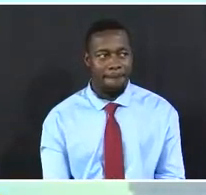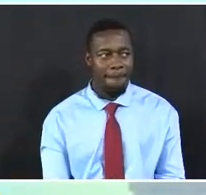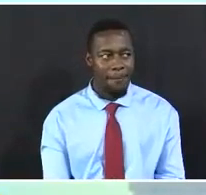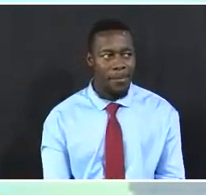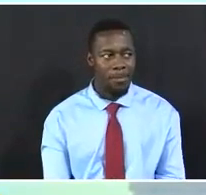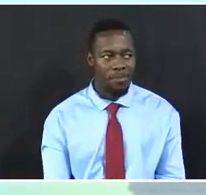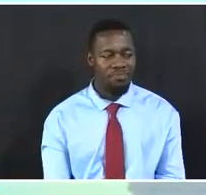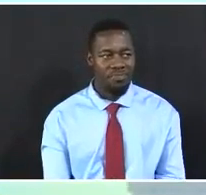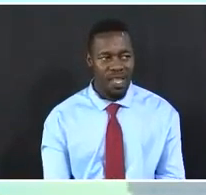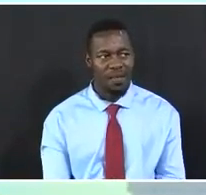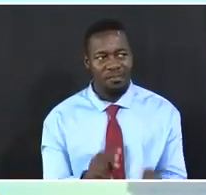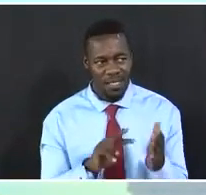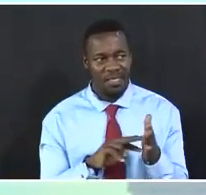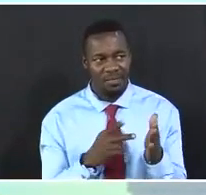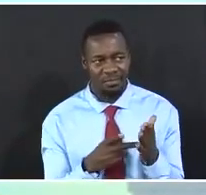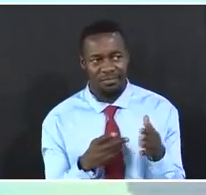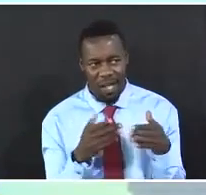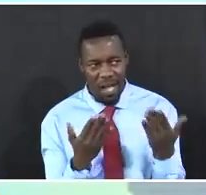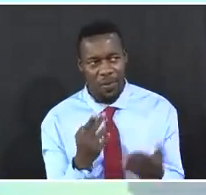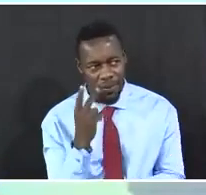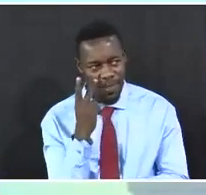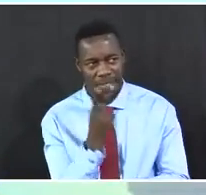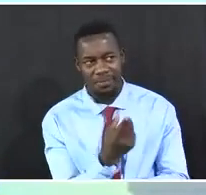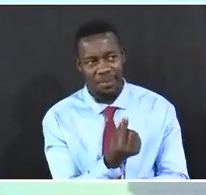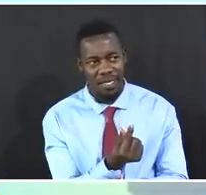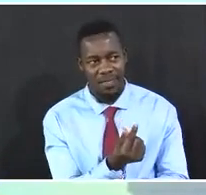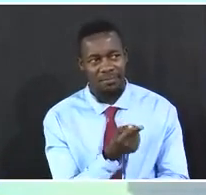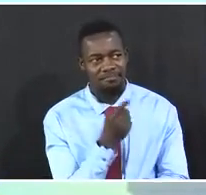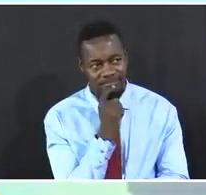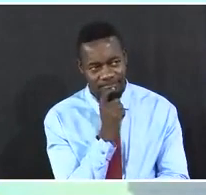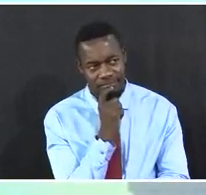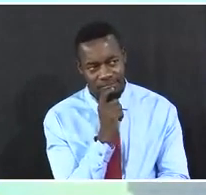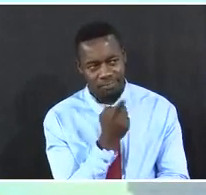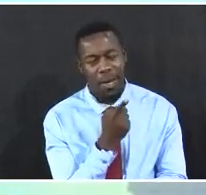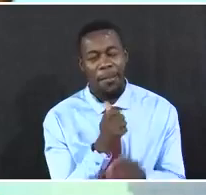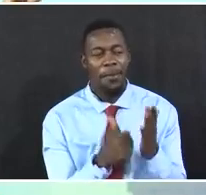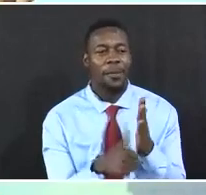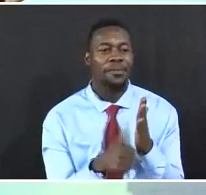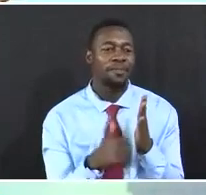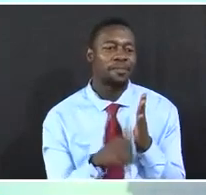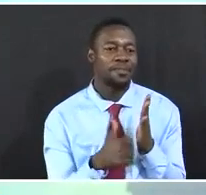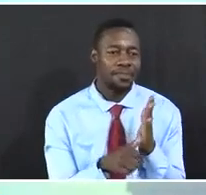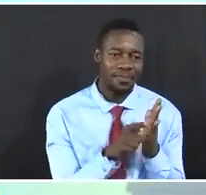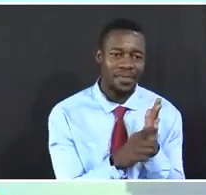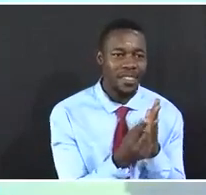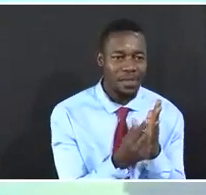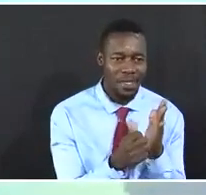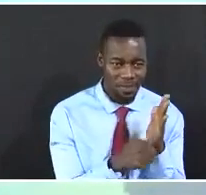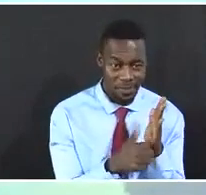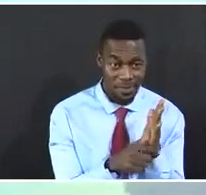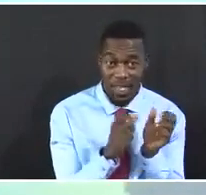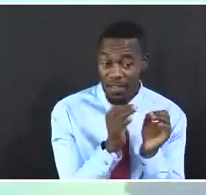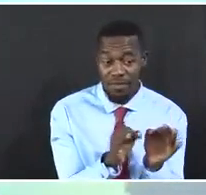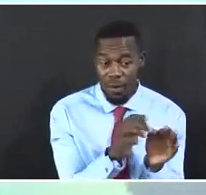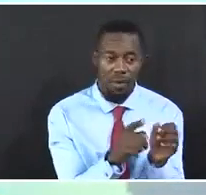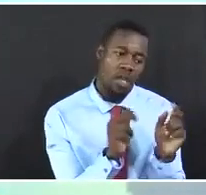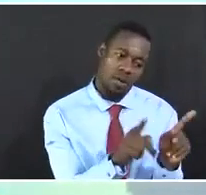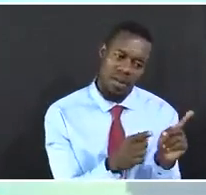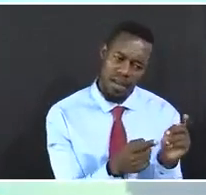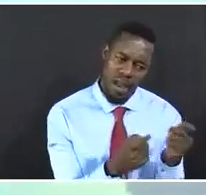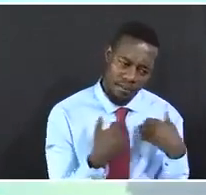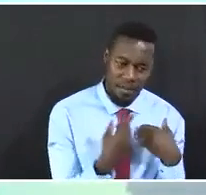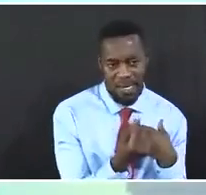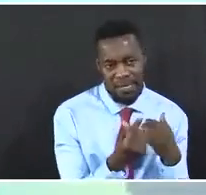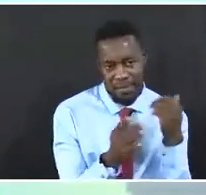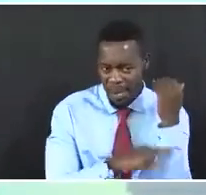So it's how you view the money that is a problem, okay? It's not having it. If you're making your money genuinely, you are doing